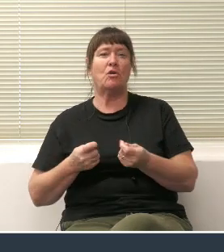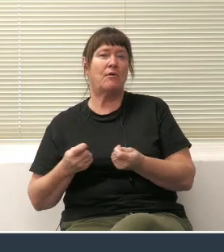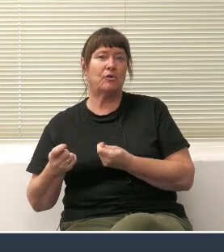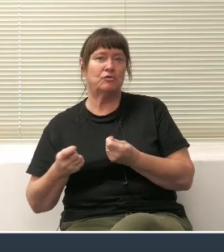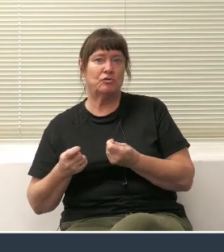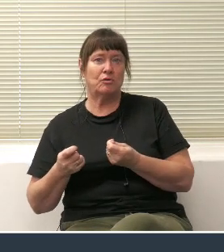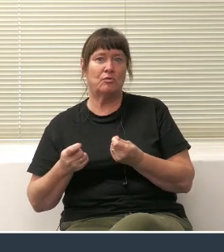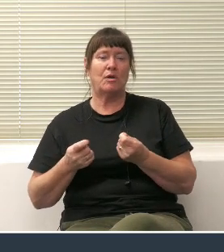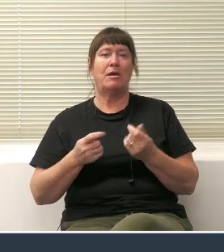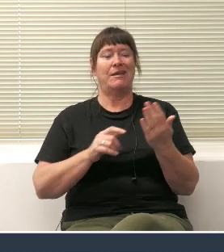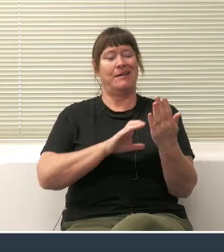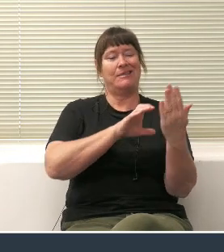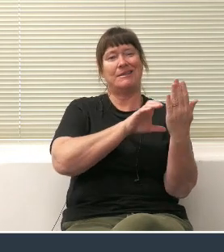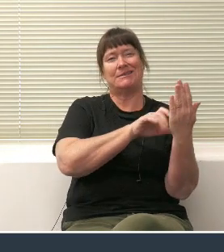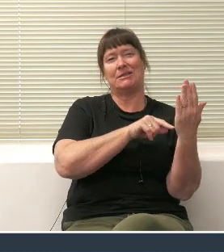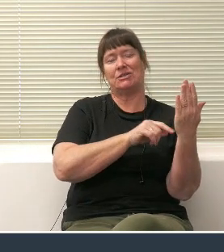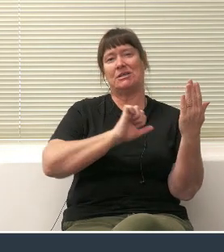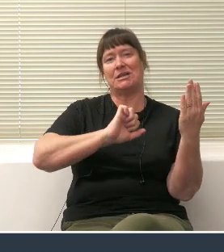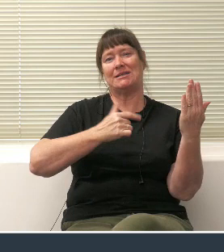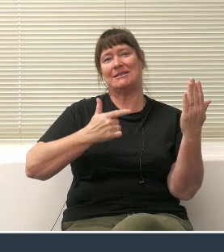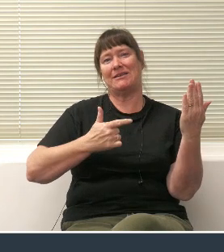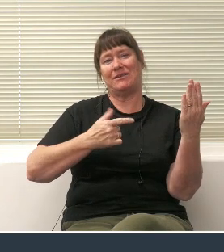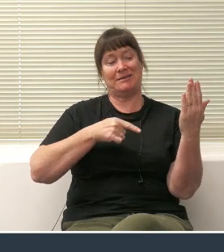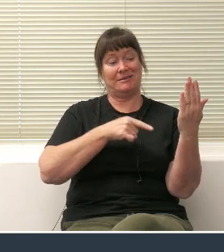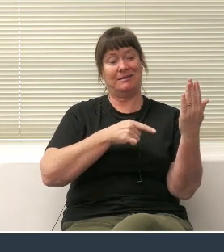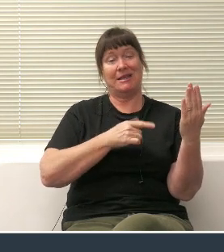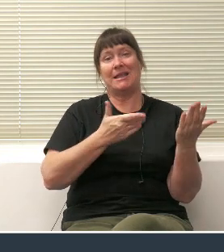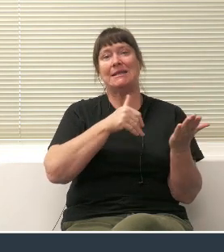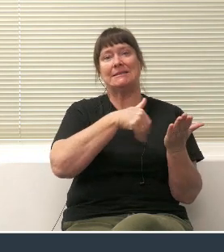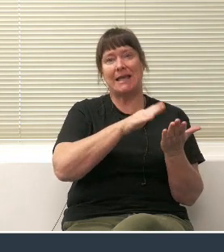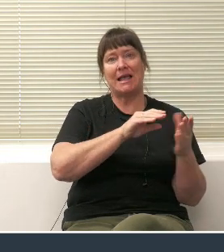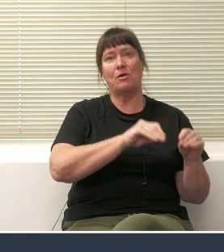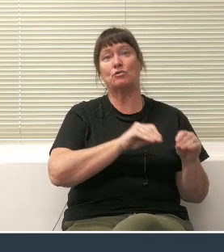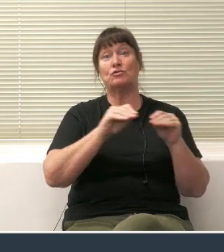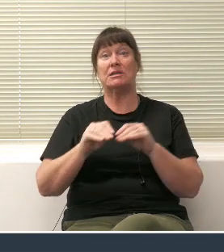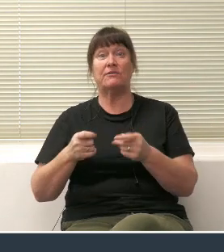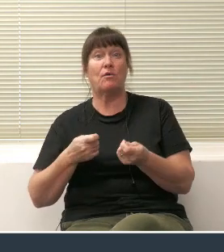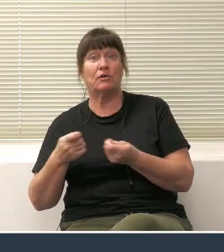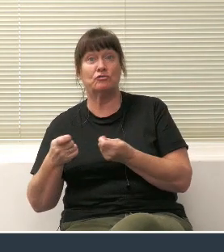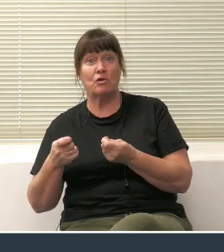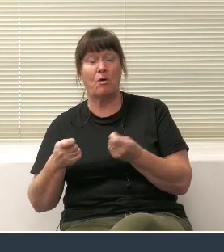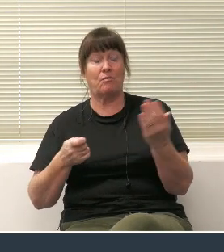to which Section 97 also applies. So it's any sale or transfer of control.